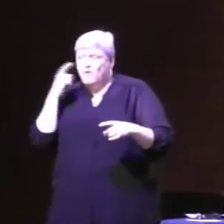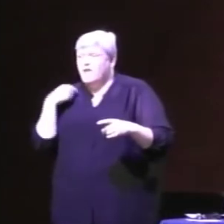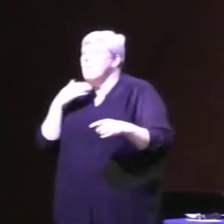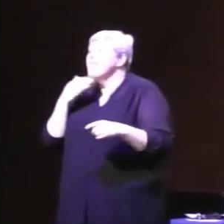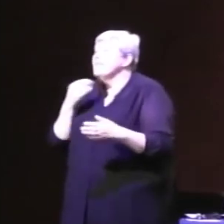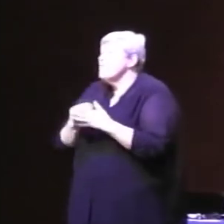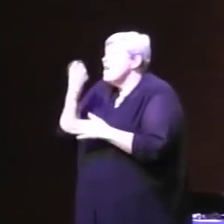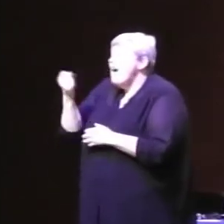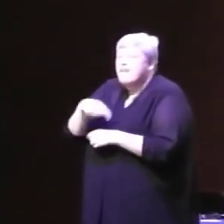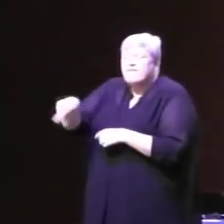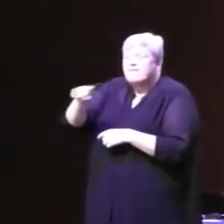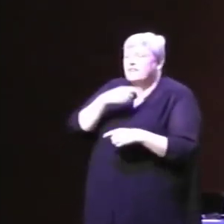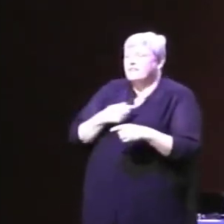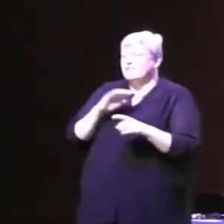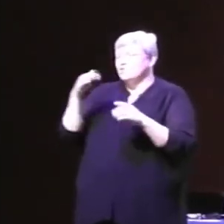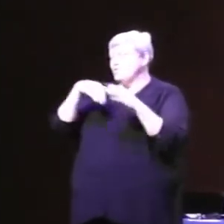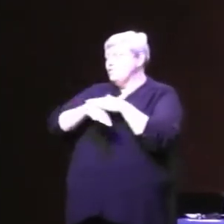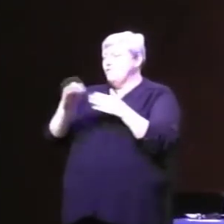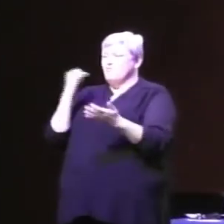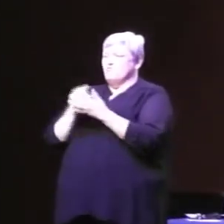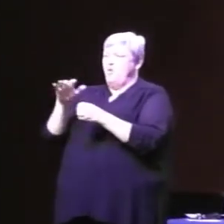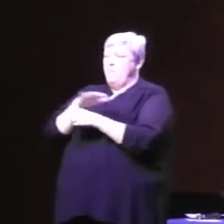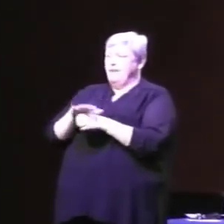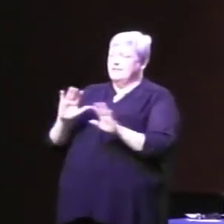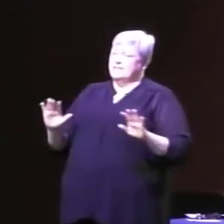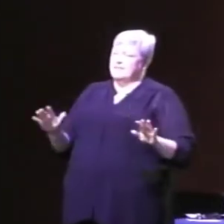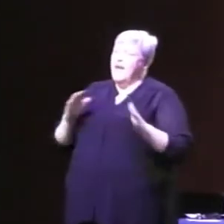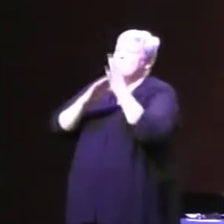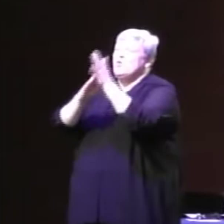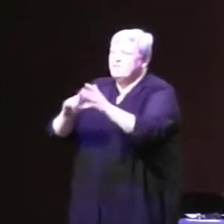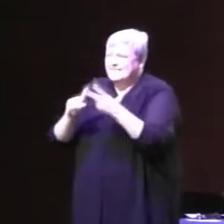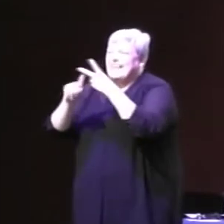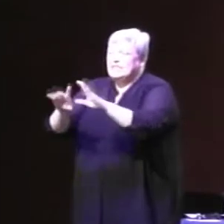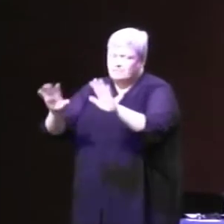money around, it's just not in the wrong hands. I move. I second.